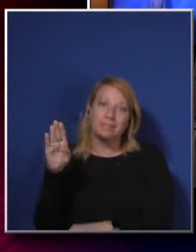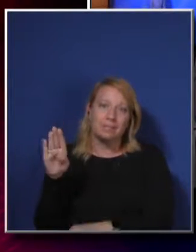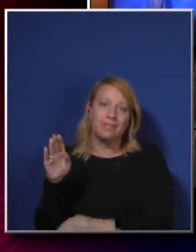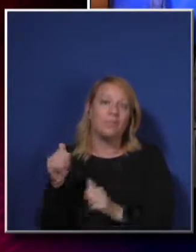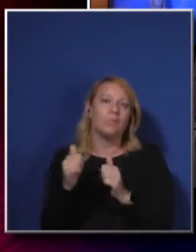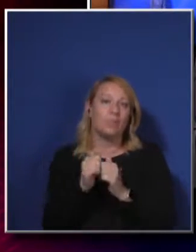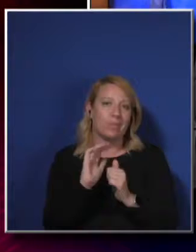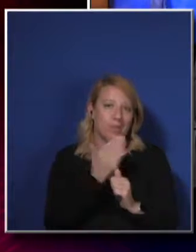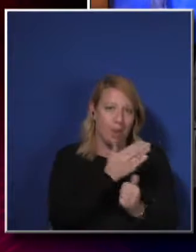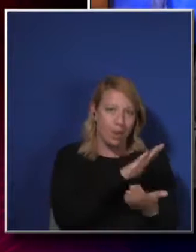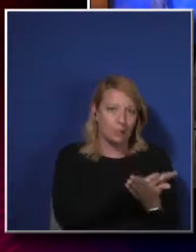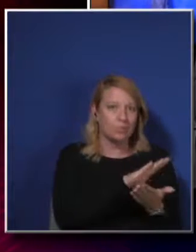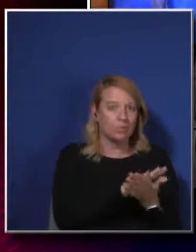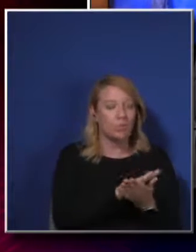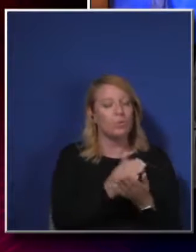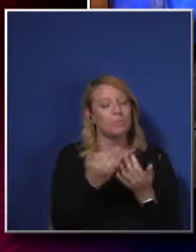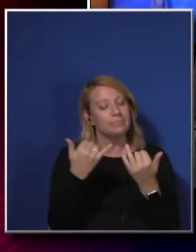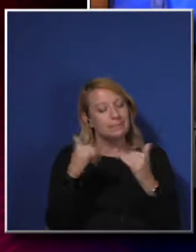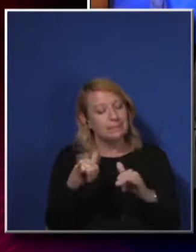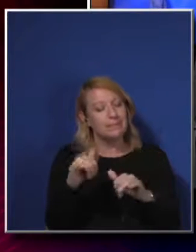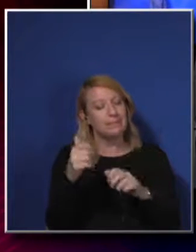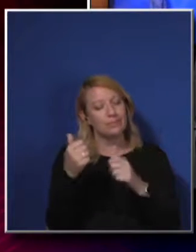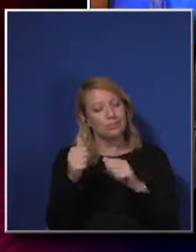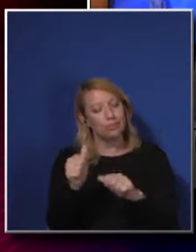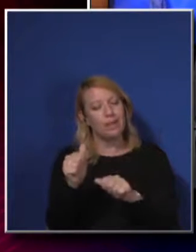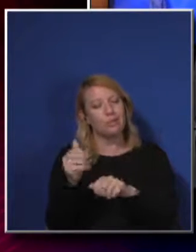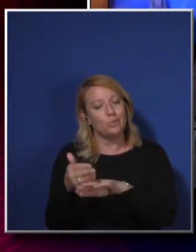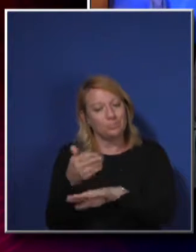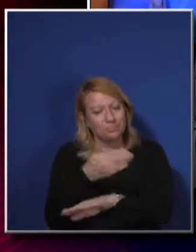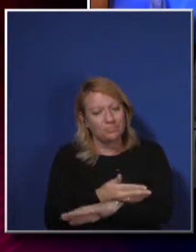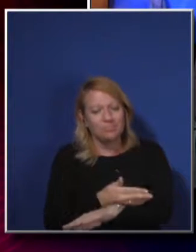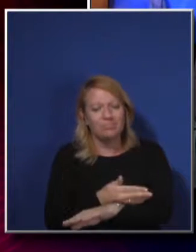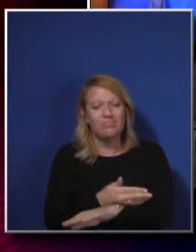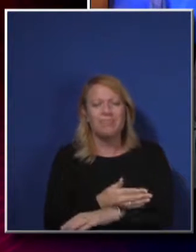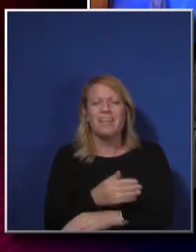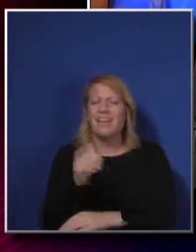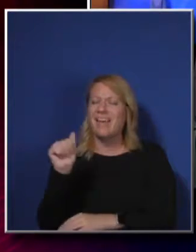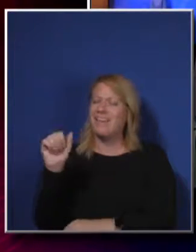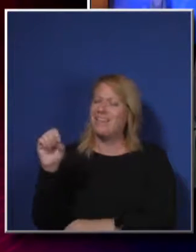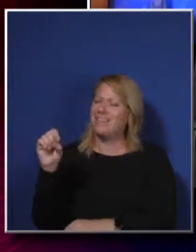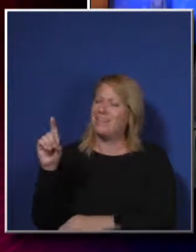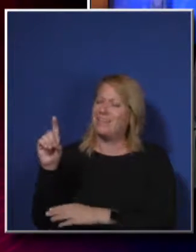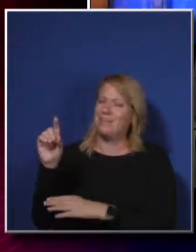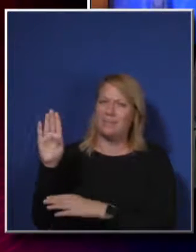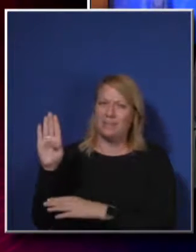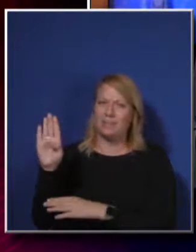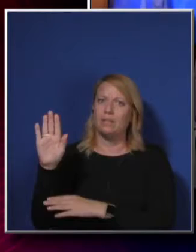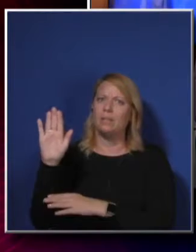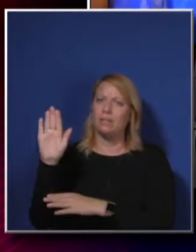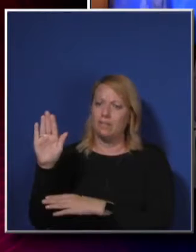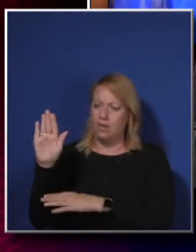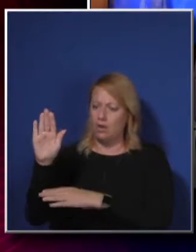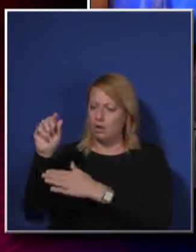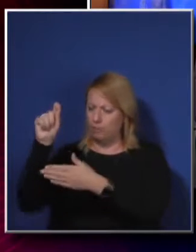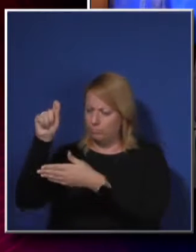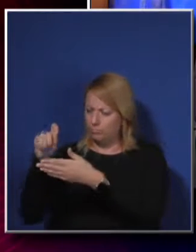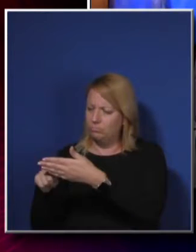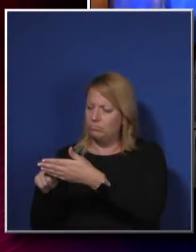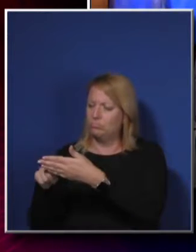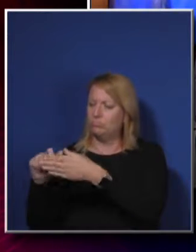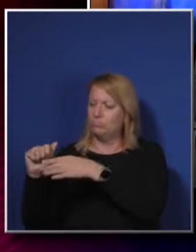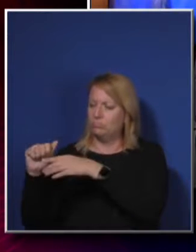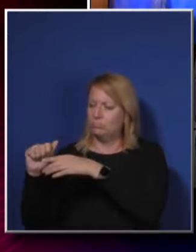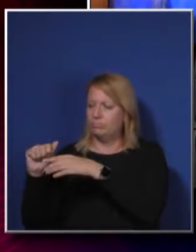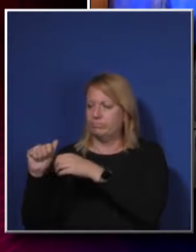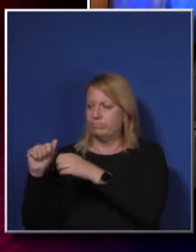on this. And there seems to be some discrepancy between ASDB practice and what the team believes may be needed to